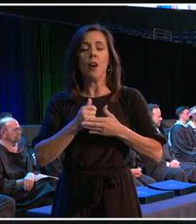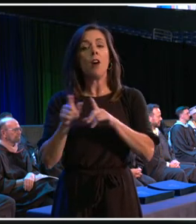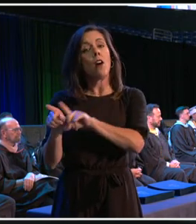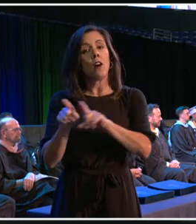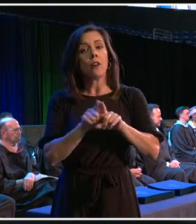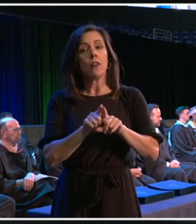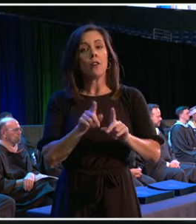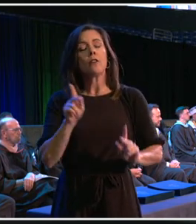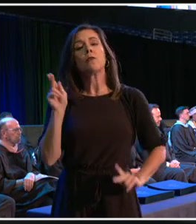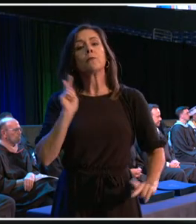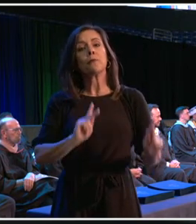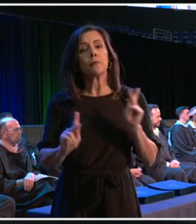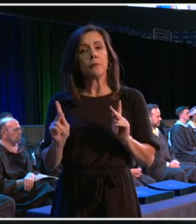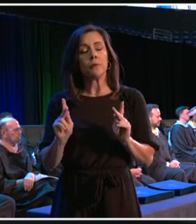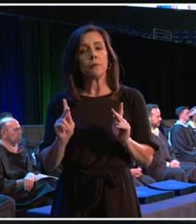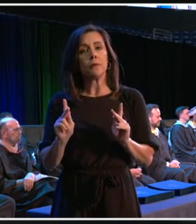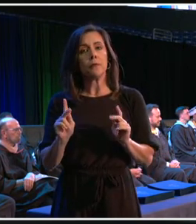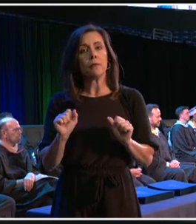those,